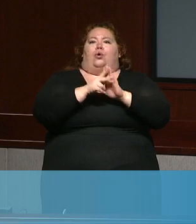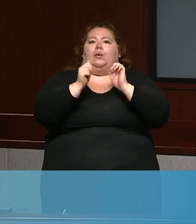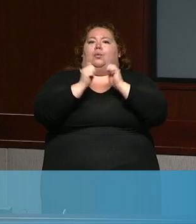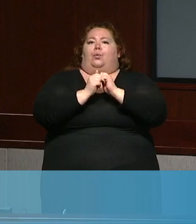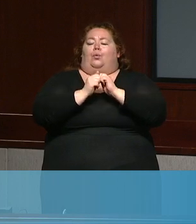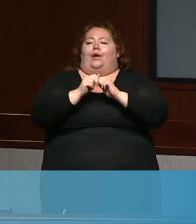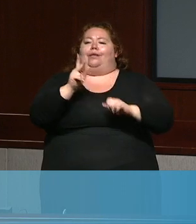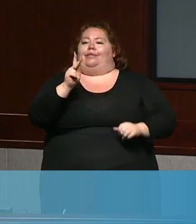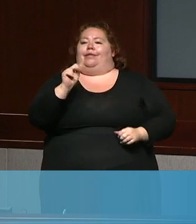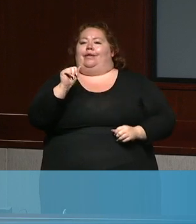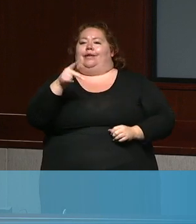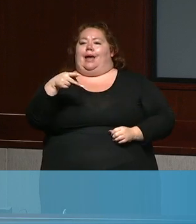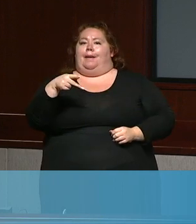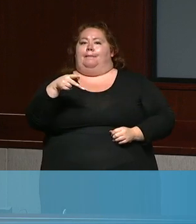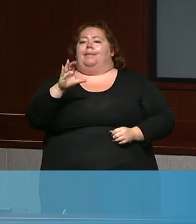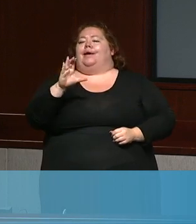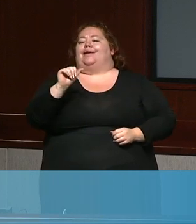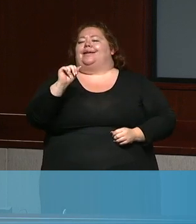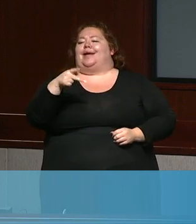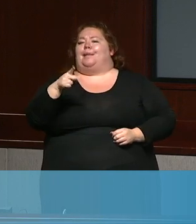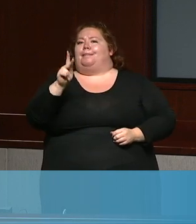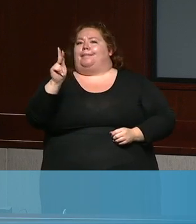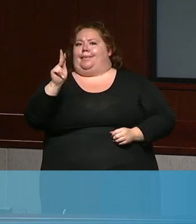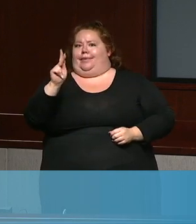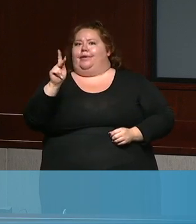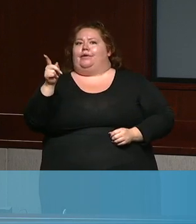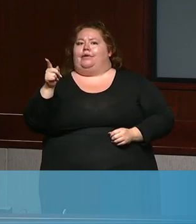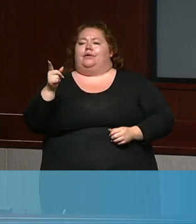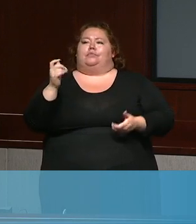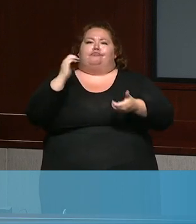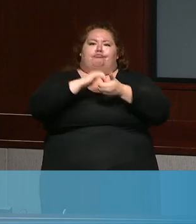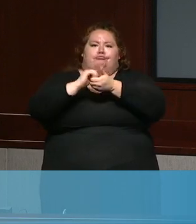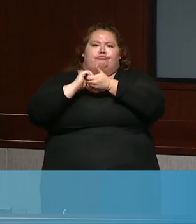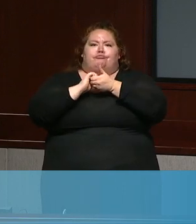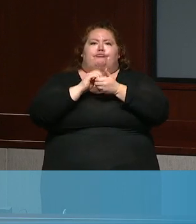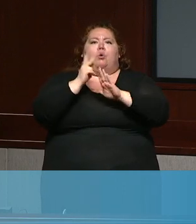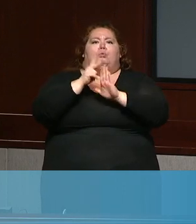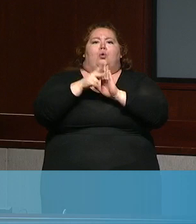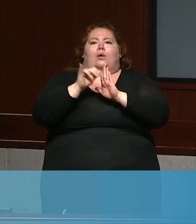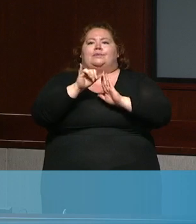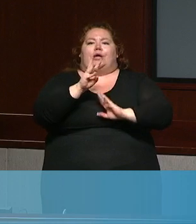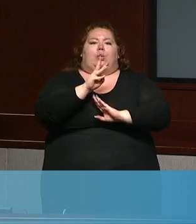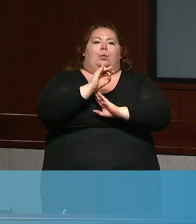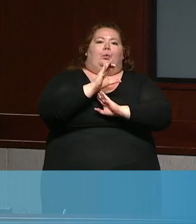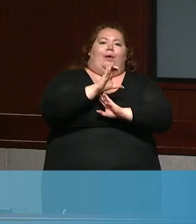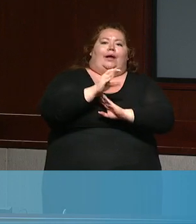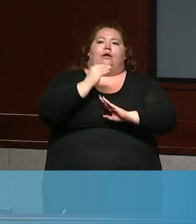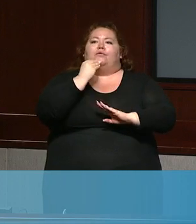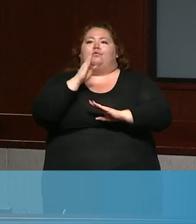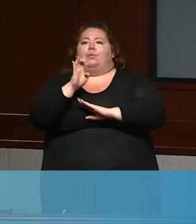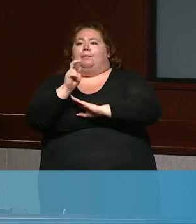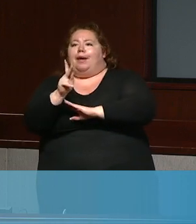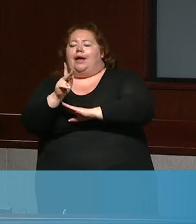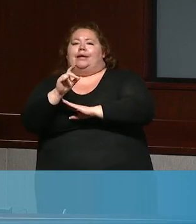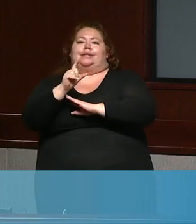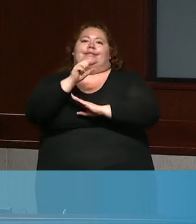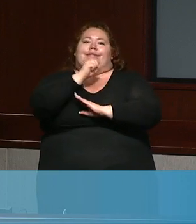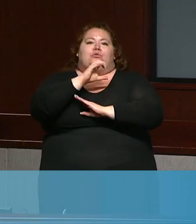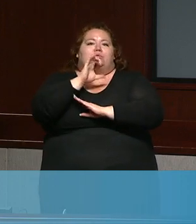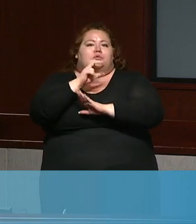or CAPK. These are programs like WIC and the food banks and senior programs, et